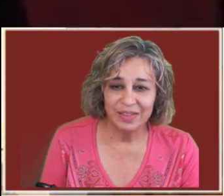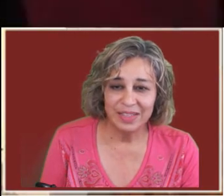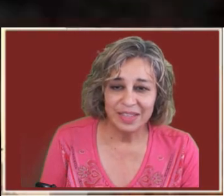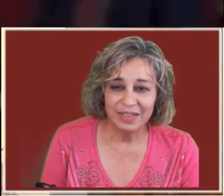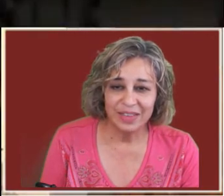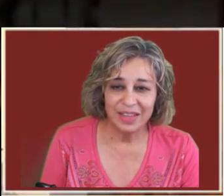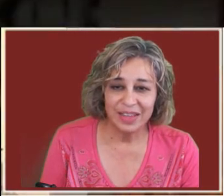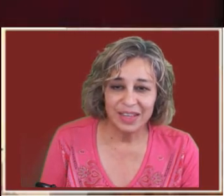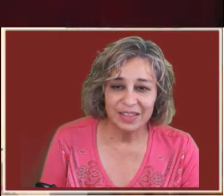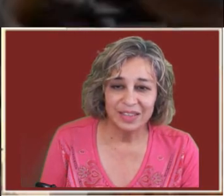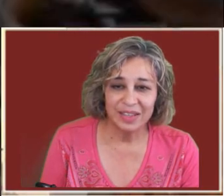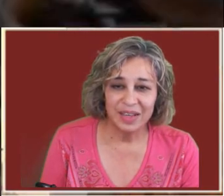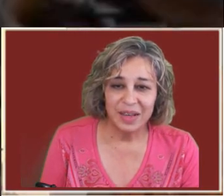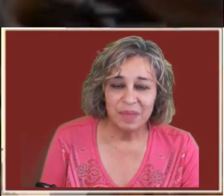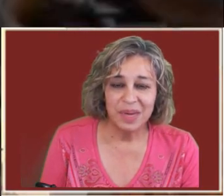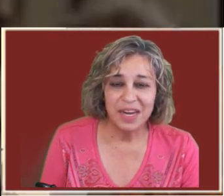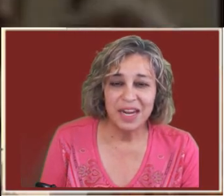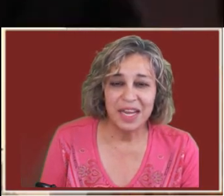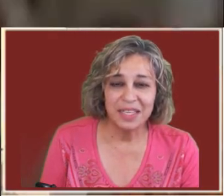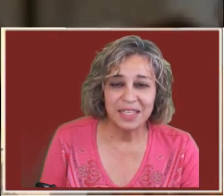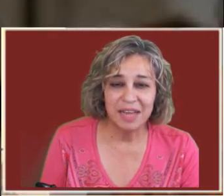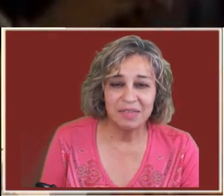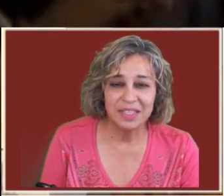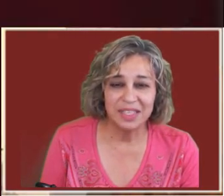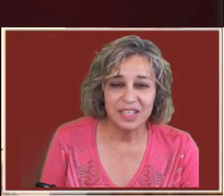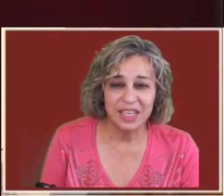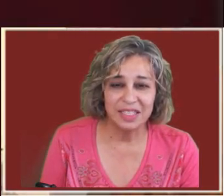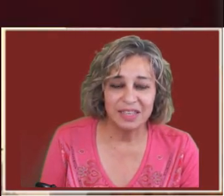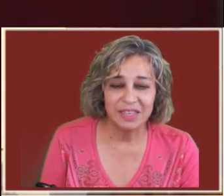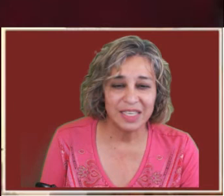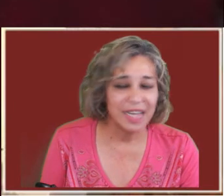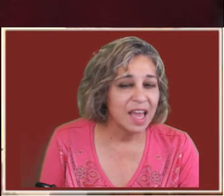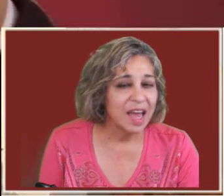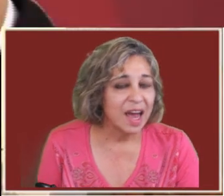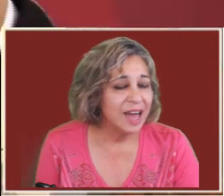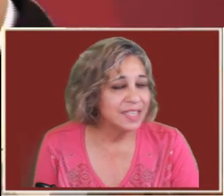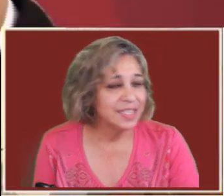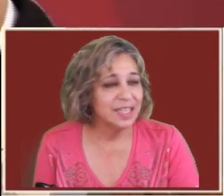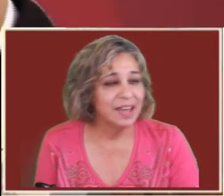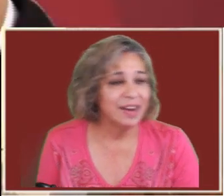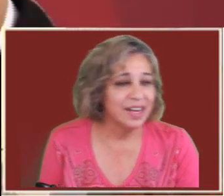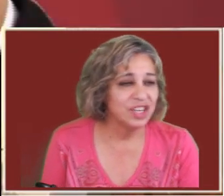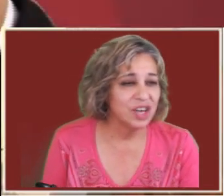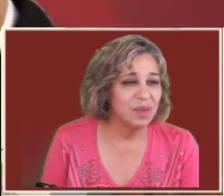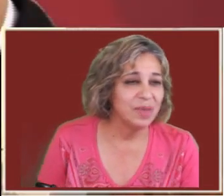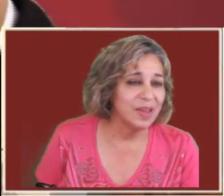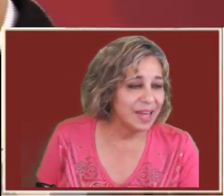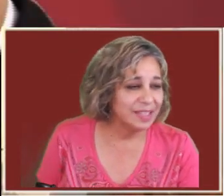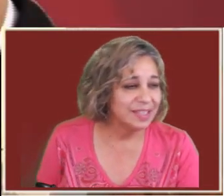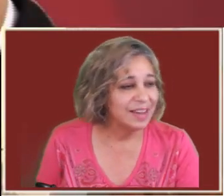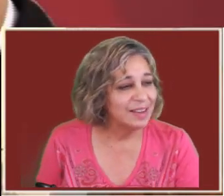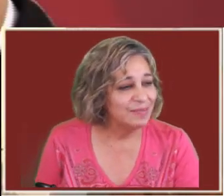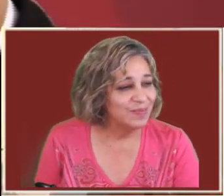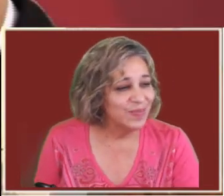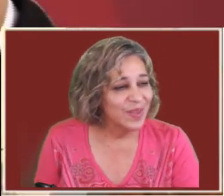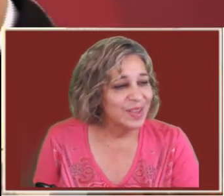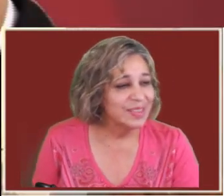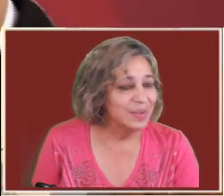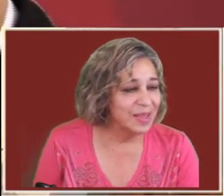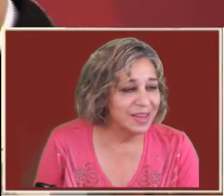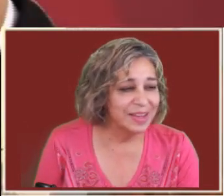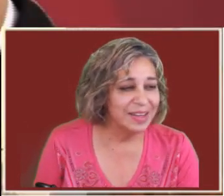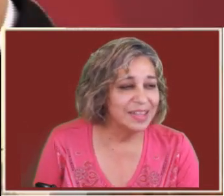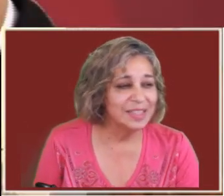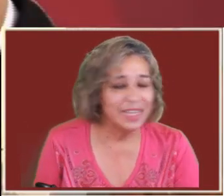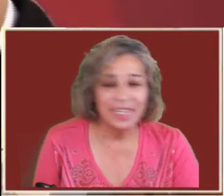Let me see if there's anything else. But in any case, that was the gist of it today. I just thought I'd share with you guys some